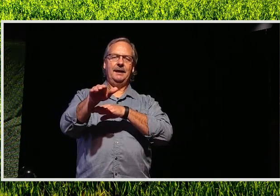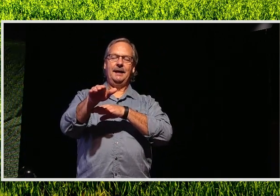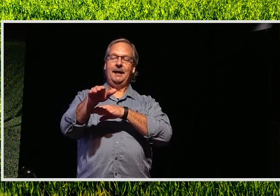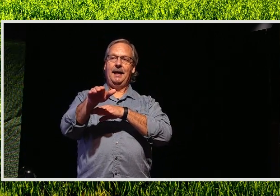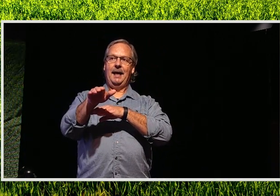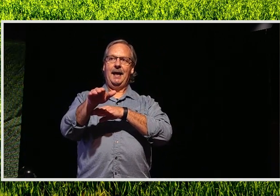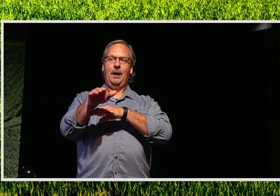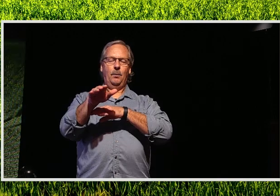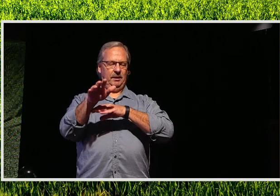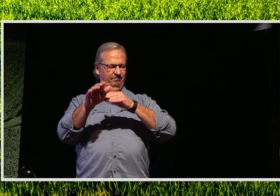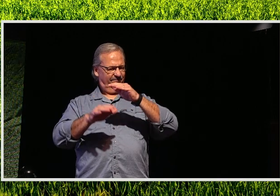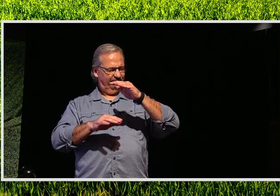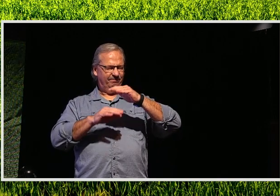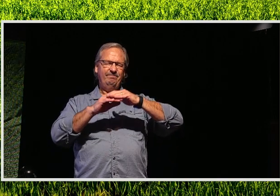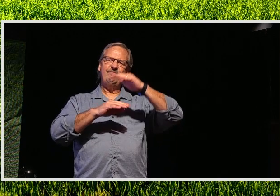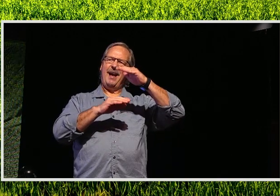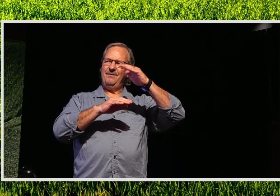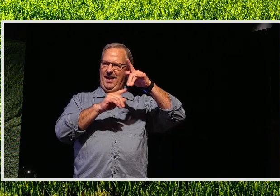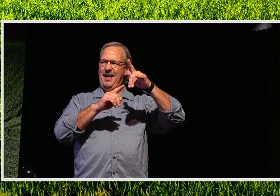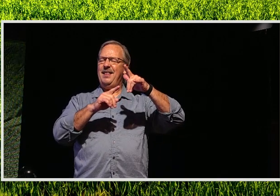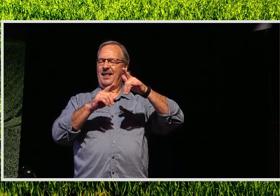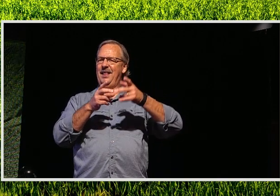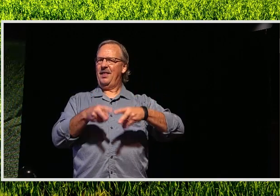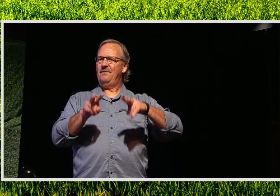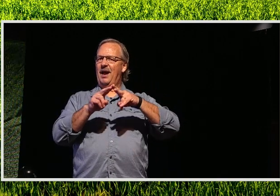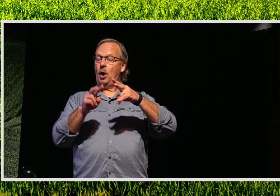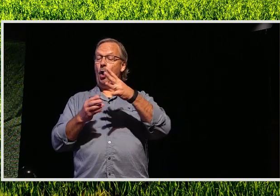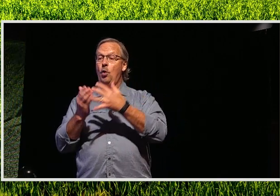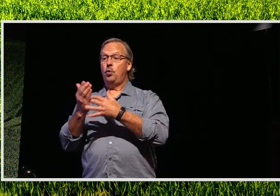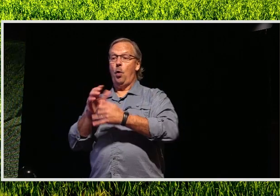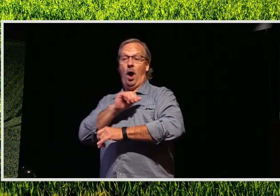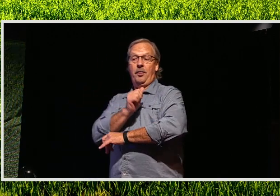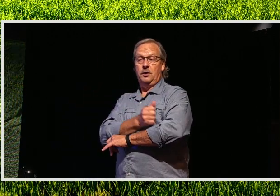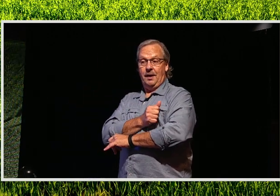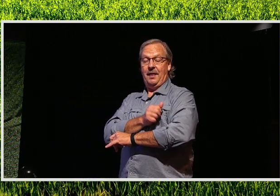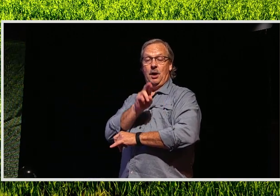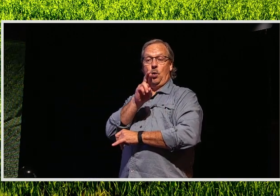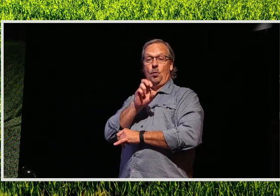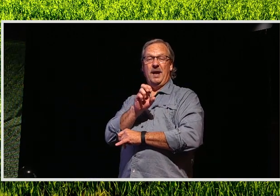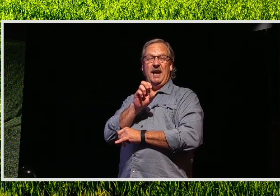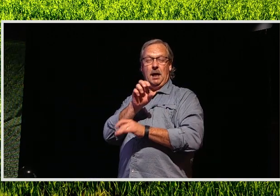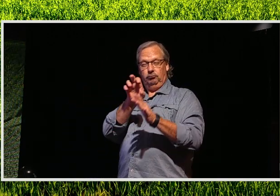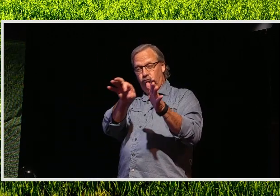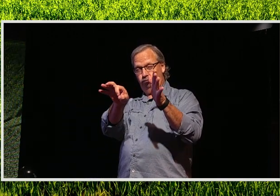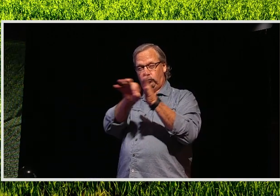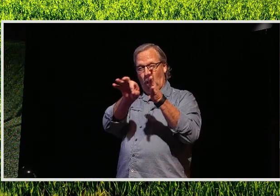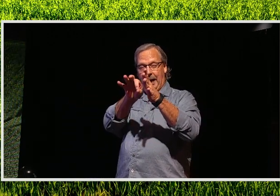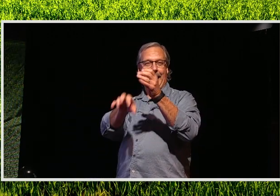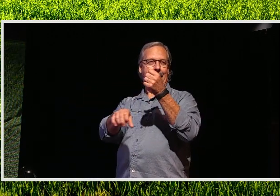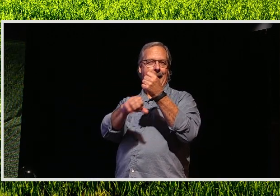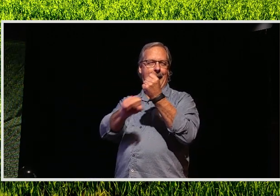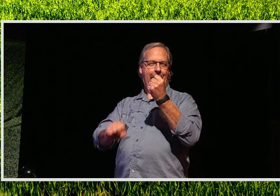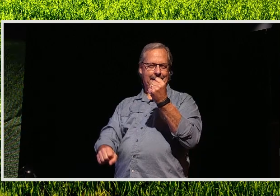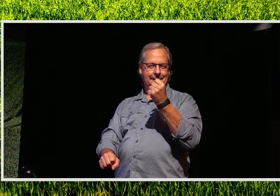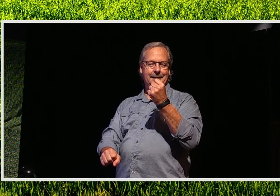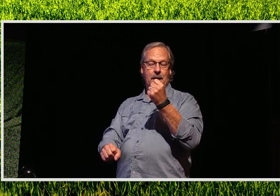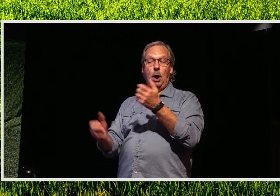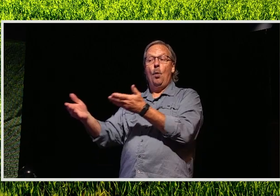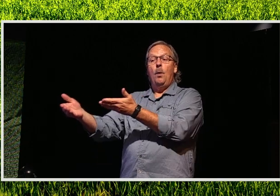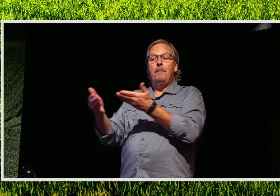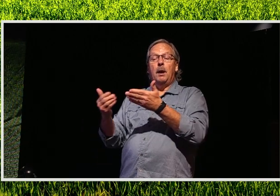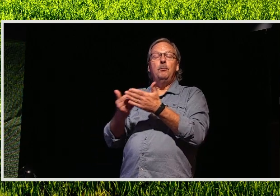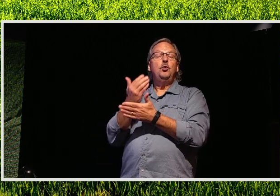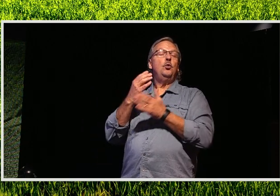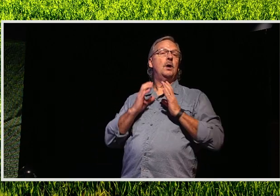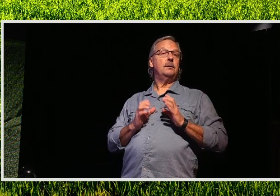maximize that customer value through conversion rate optimization and retargeting ads. But we also bring them new customers through